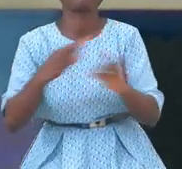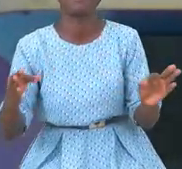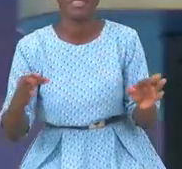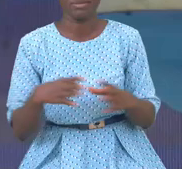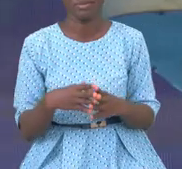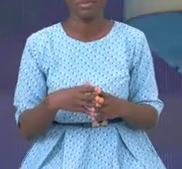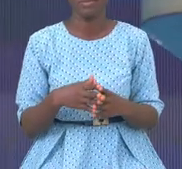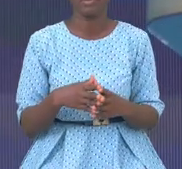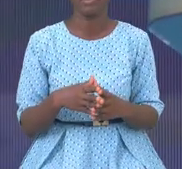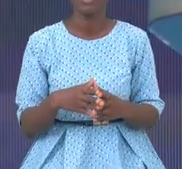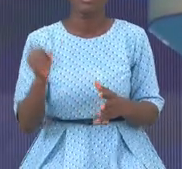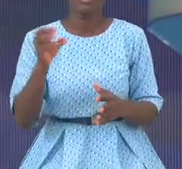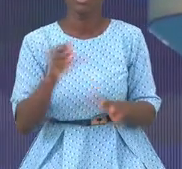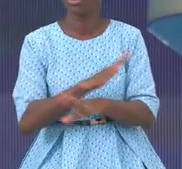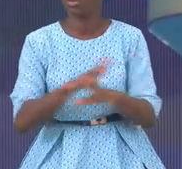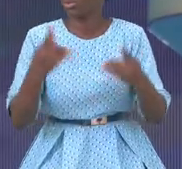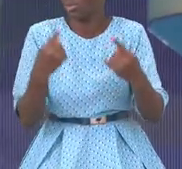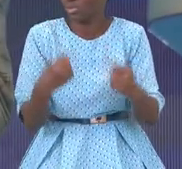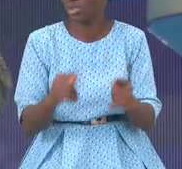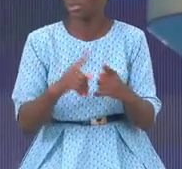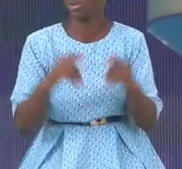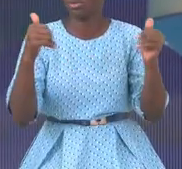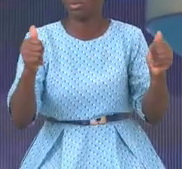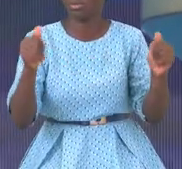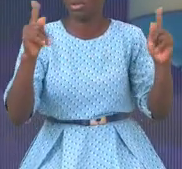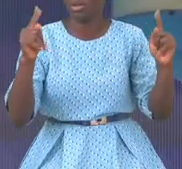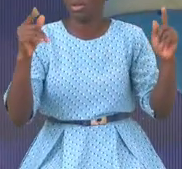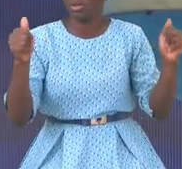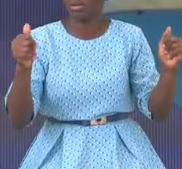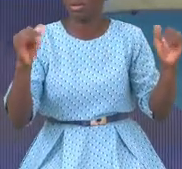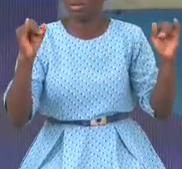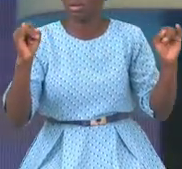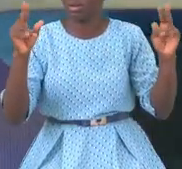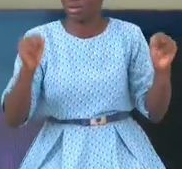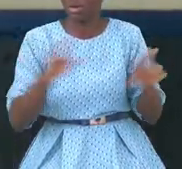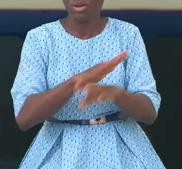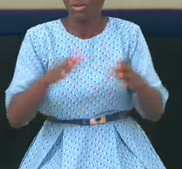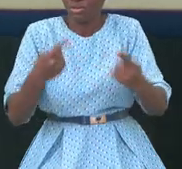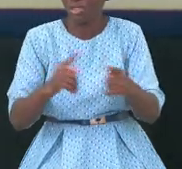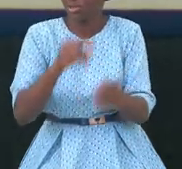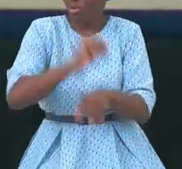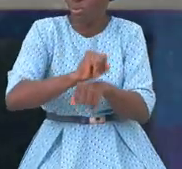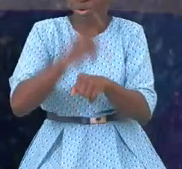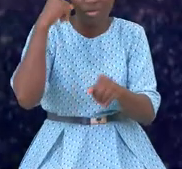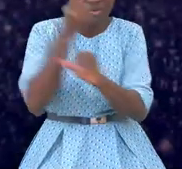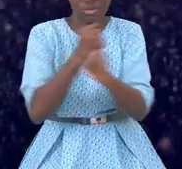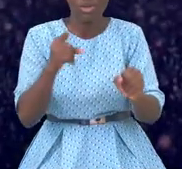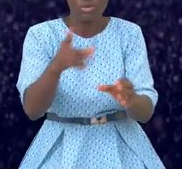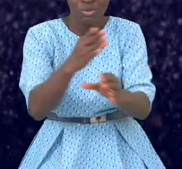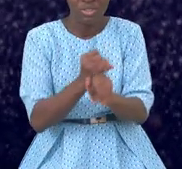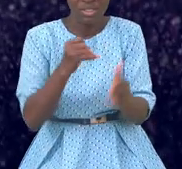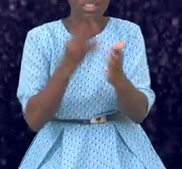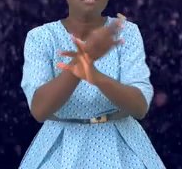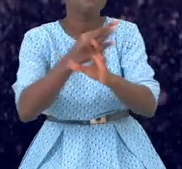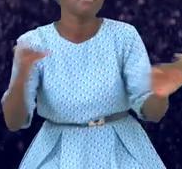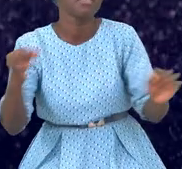obtain free of charge the grace of God. Let's come to number two here. Number two, we're looking at